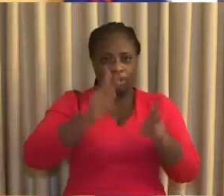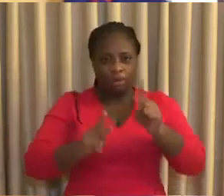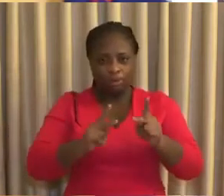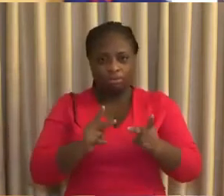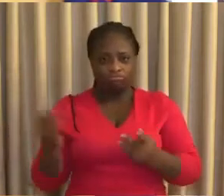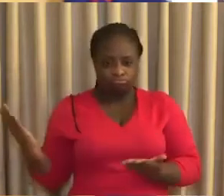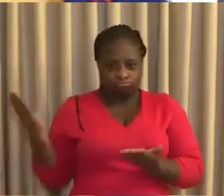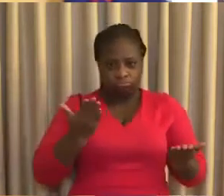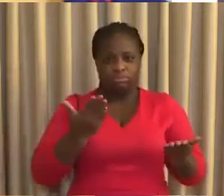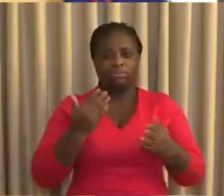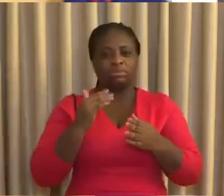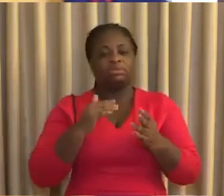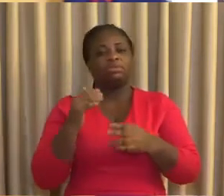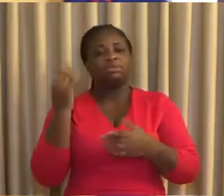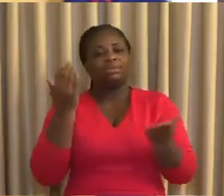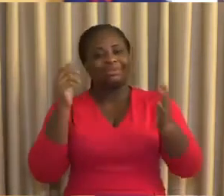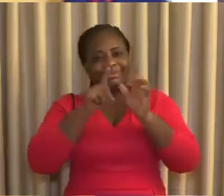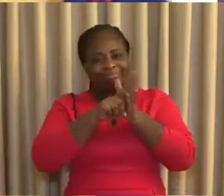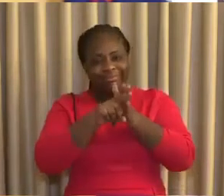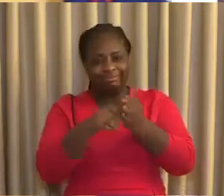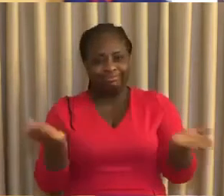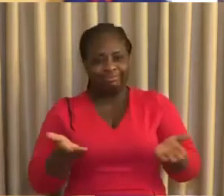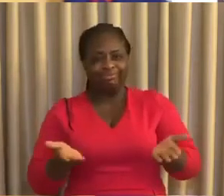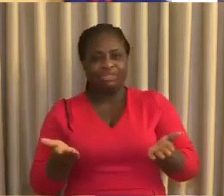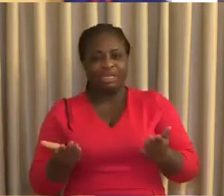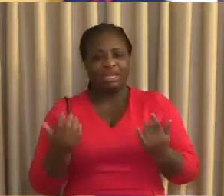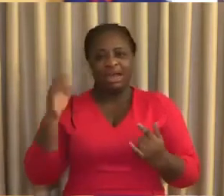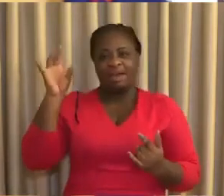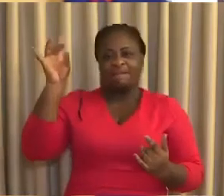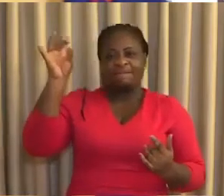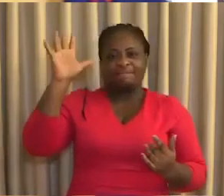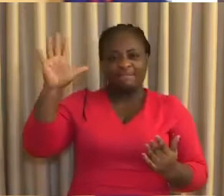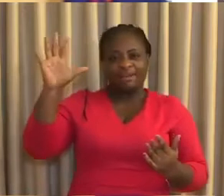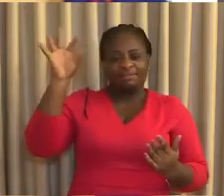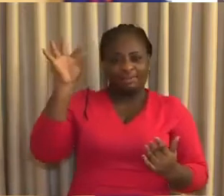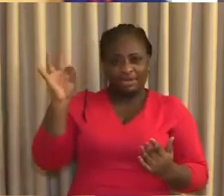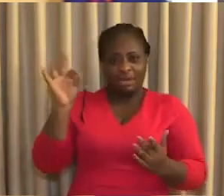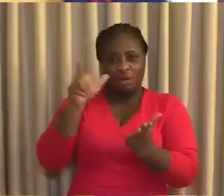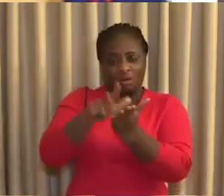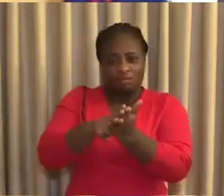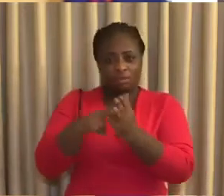the disease from outside our shores. Of the remaining 59 confirmed cases,